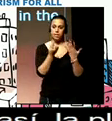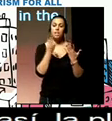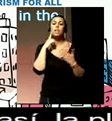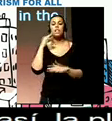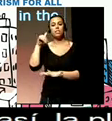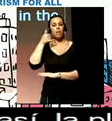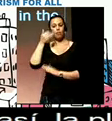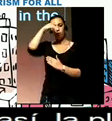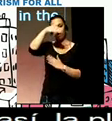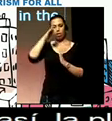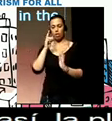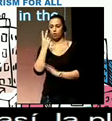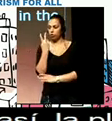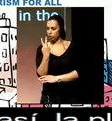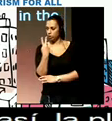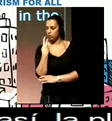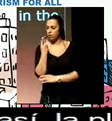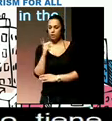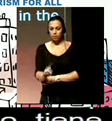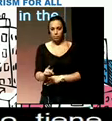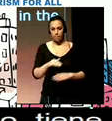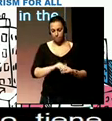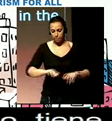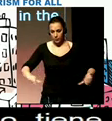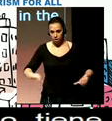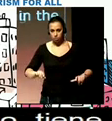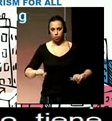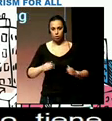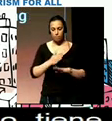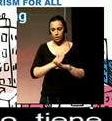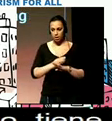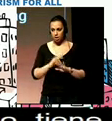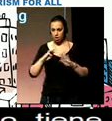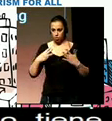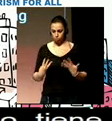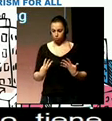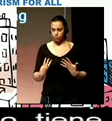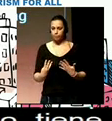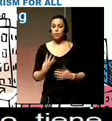16 lighting posts, 8 wooden benches.